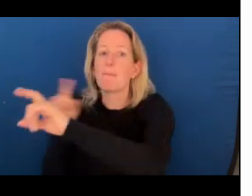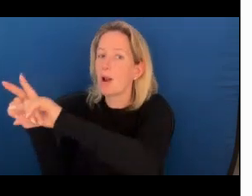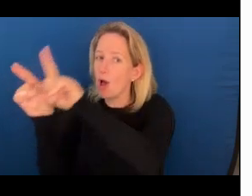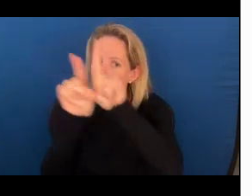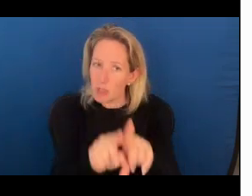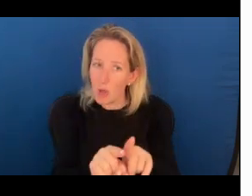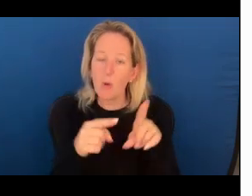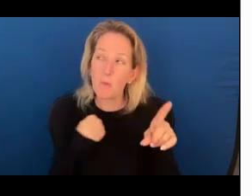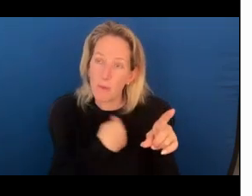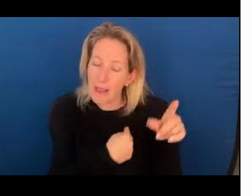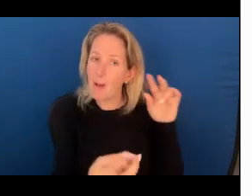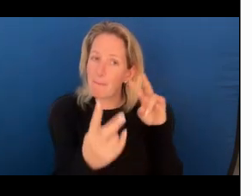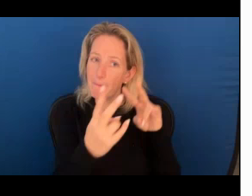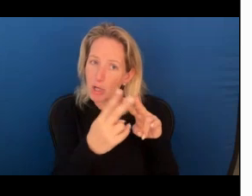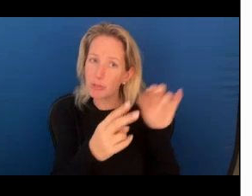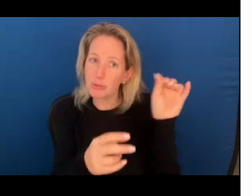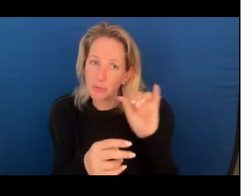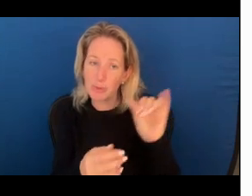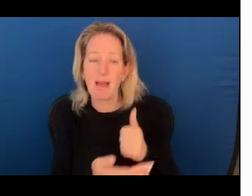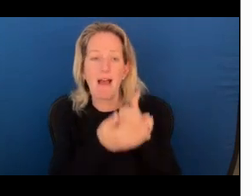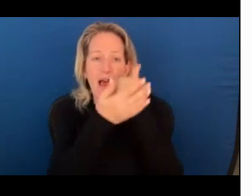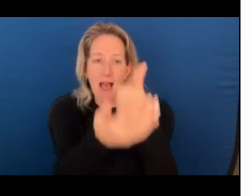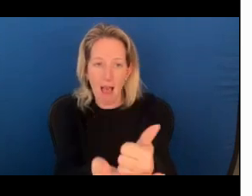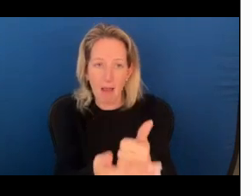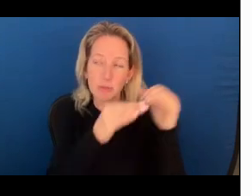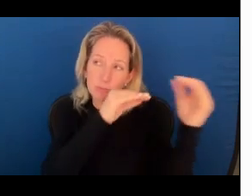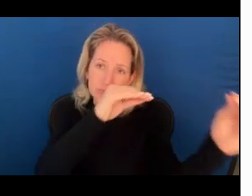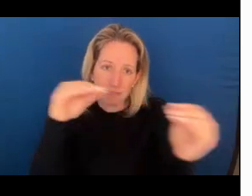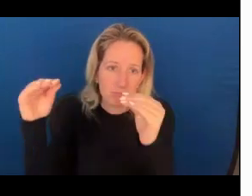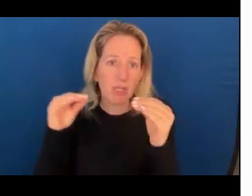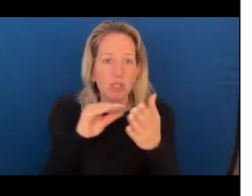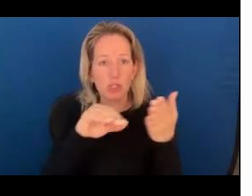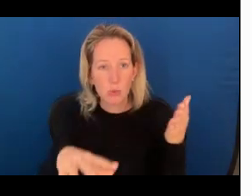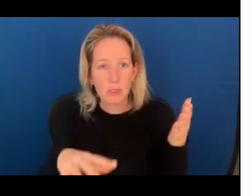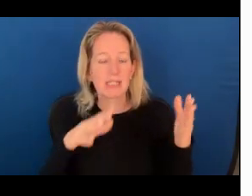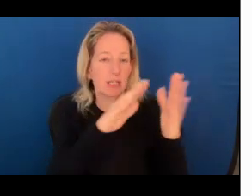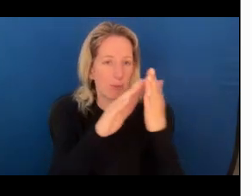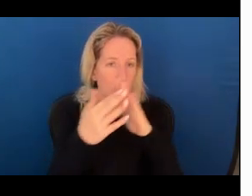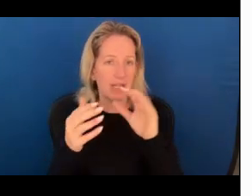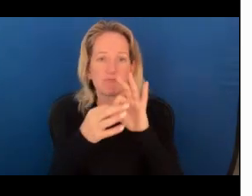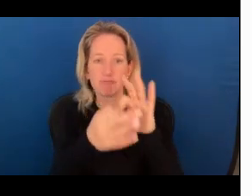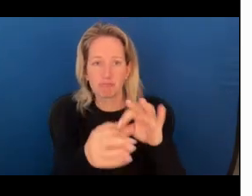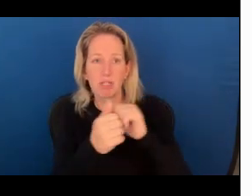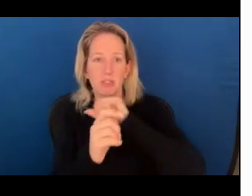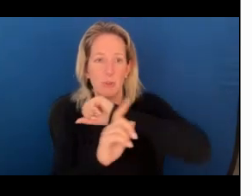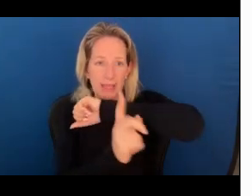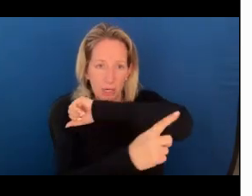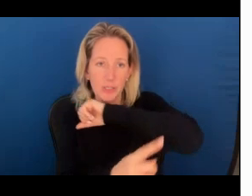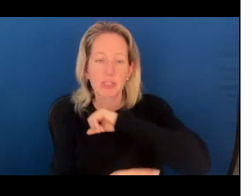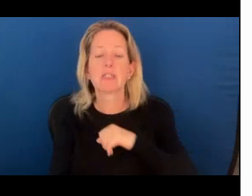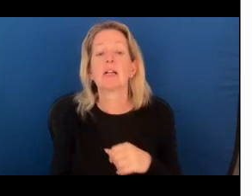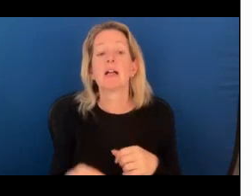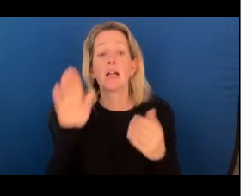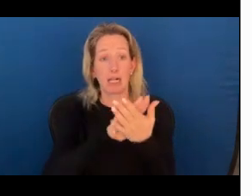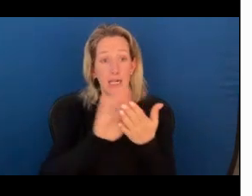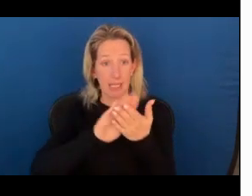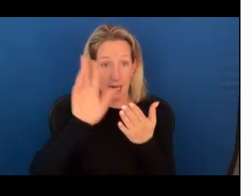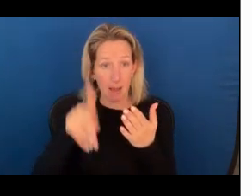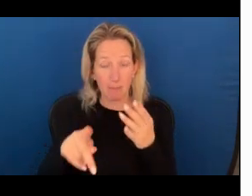them to educate their students and the communities in litter. And then the cleanups, we want them to be visible short